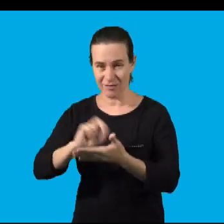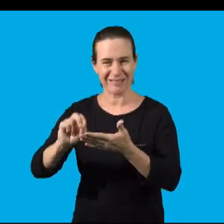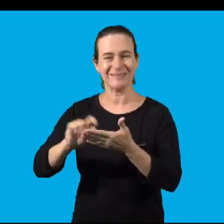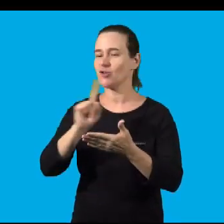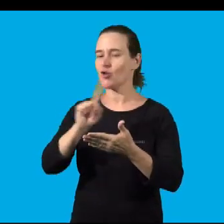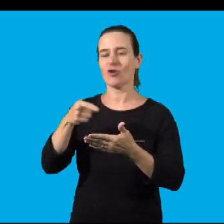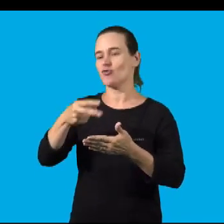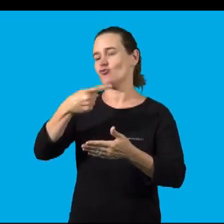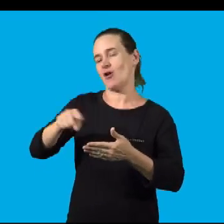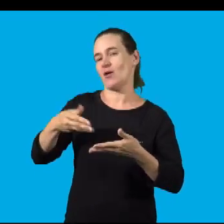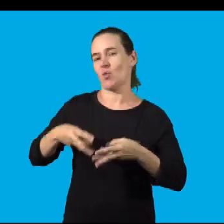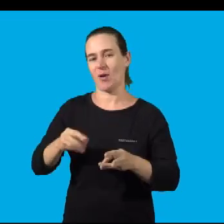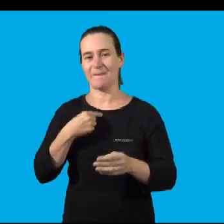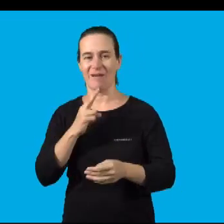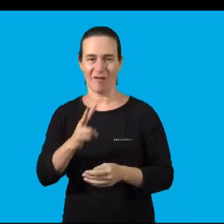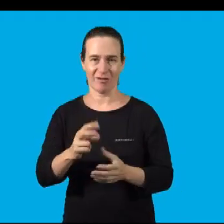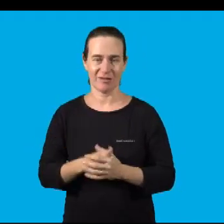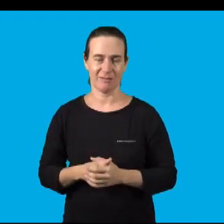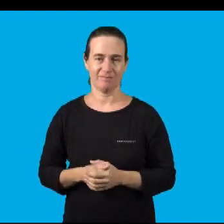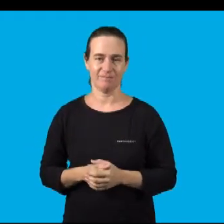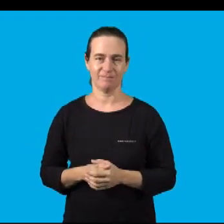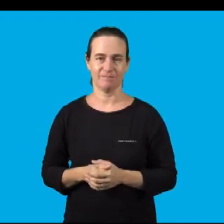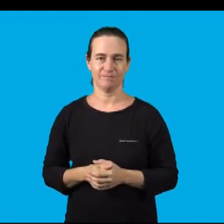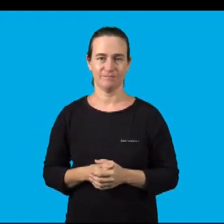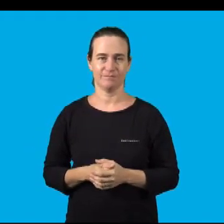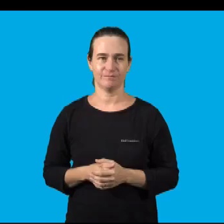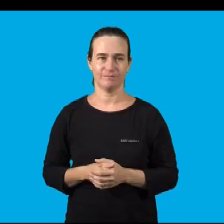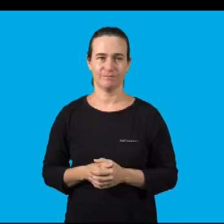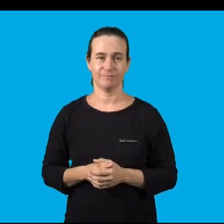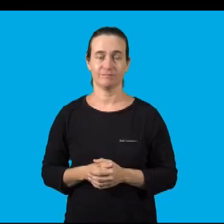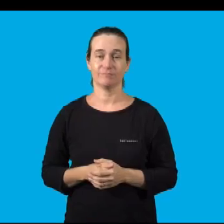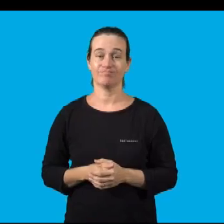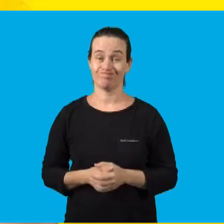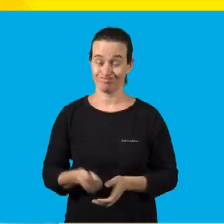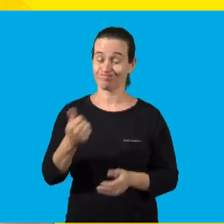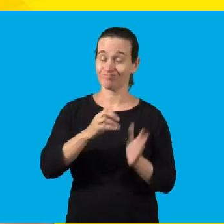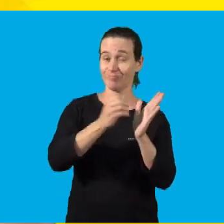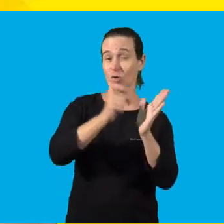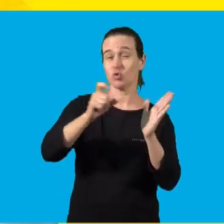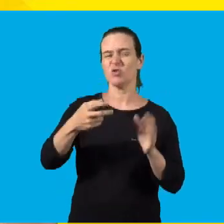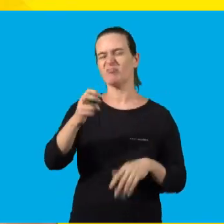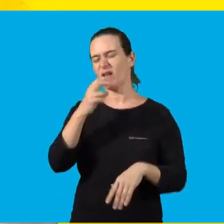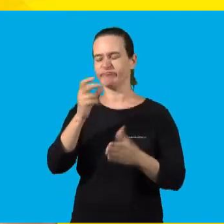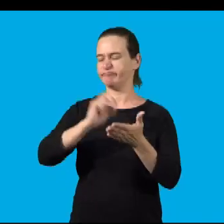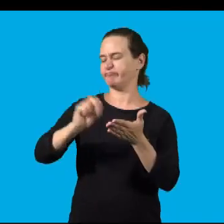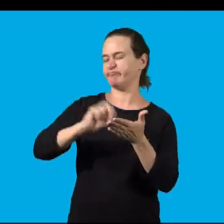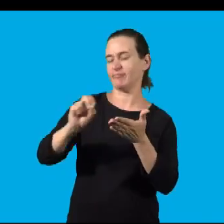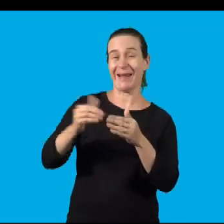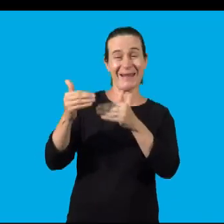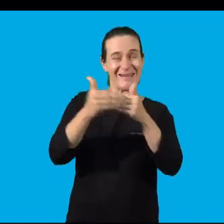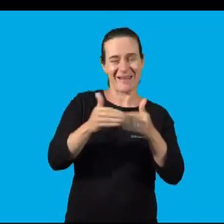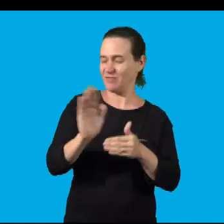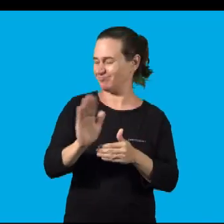appropriate in the context in which the words appeared. Many learners use language